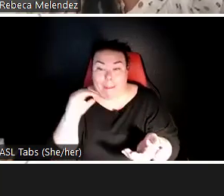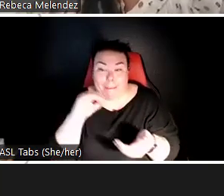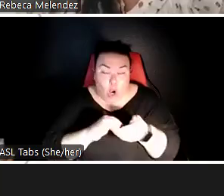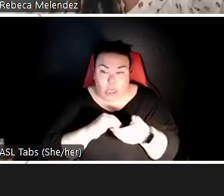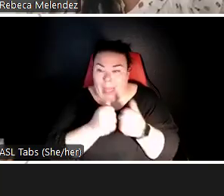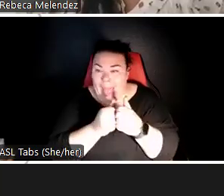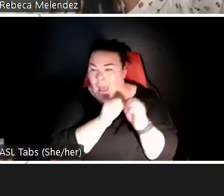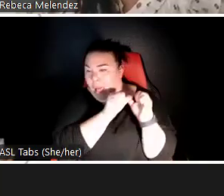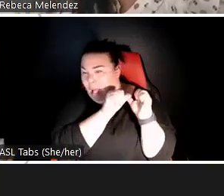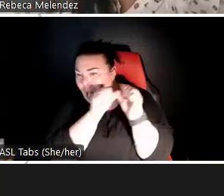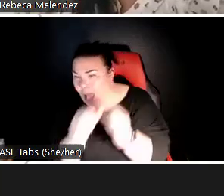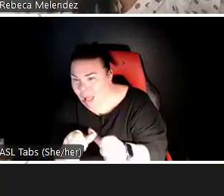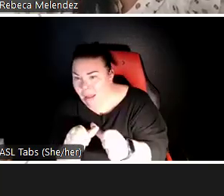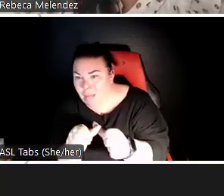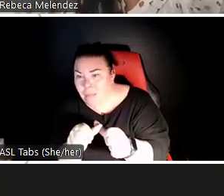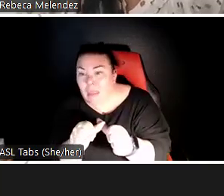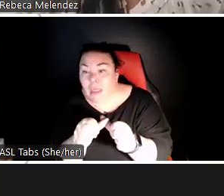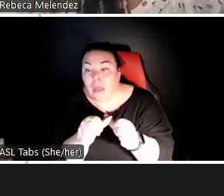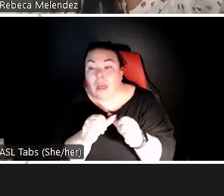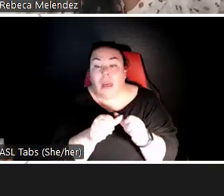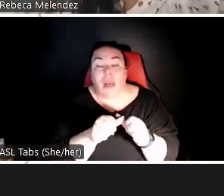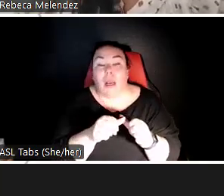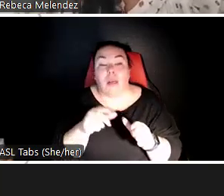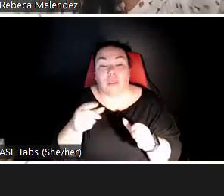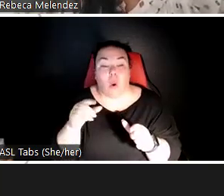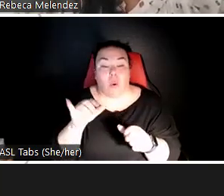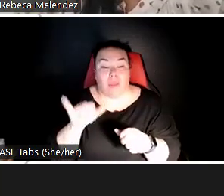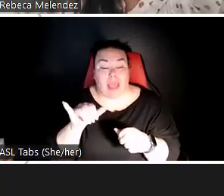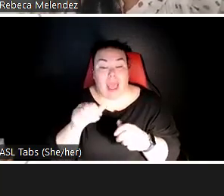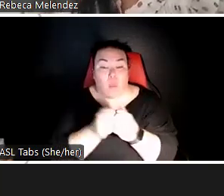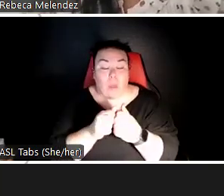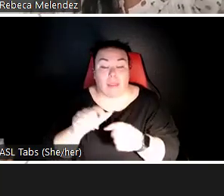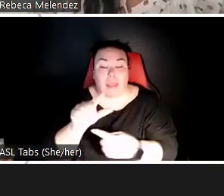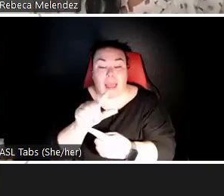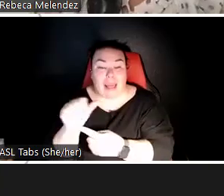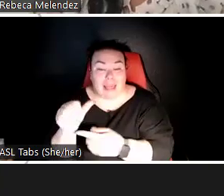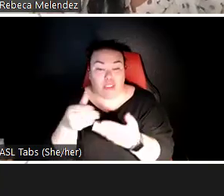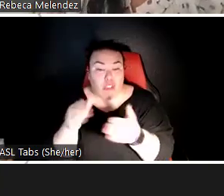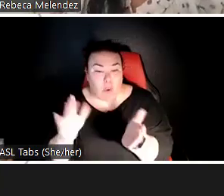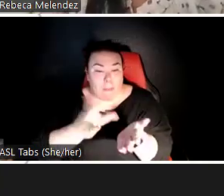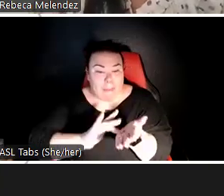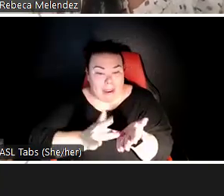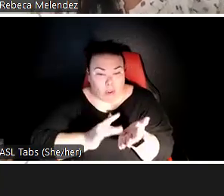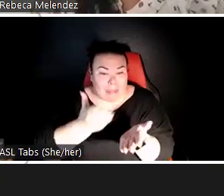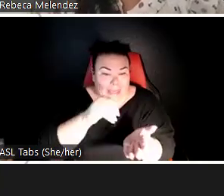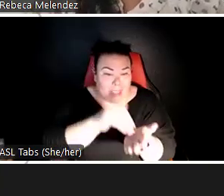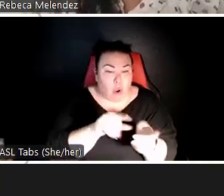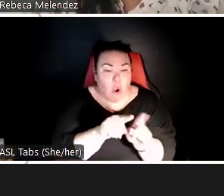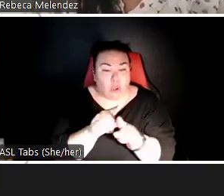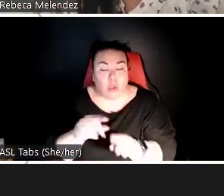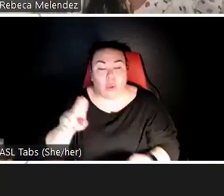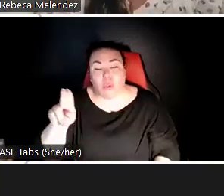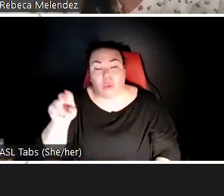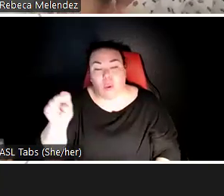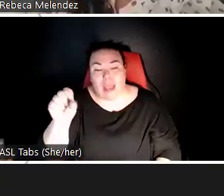with Los Angeles General Medical Center and USC Keck. And I know that we are wanting to get onto